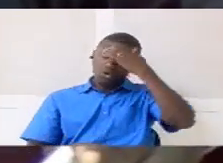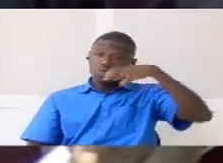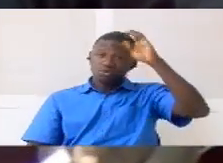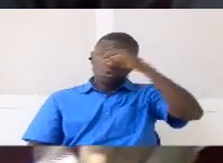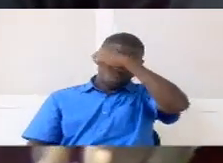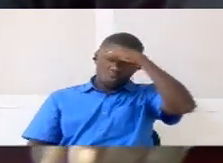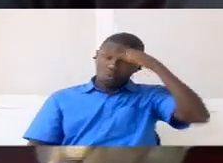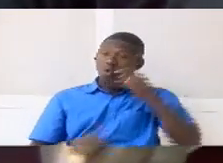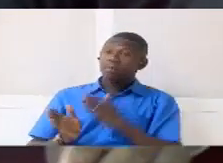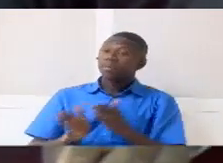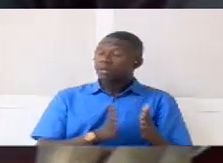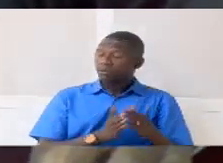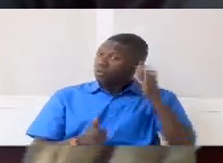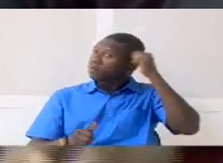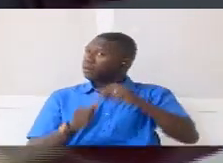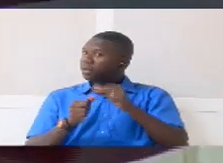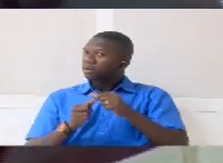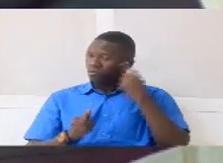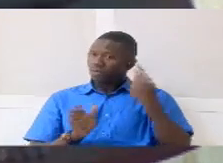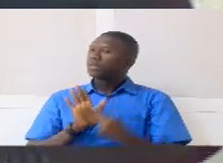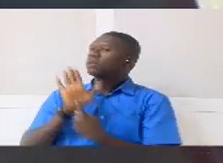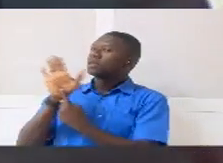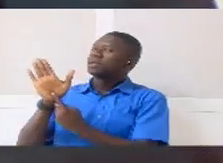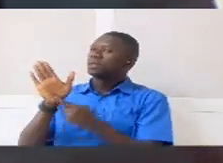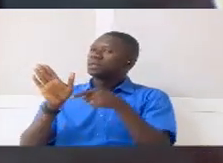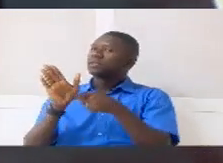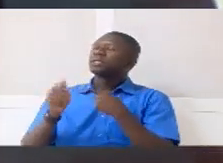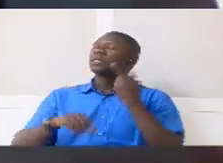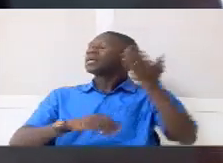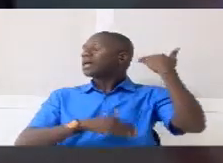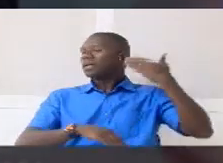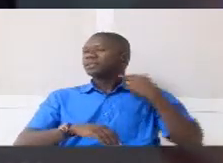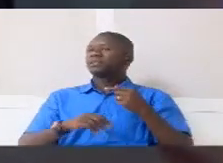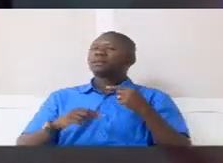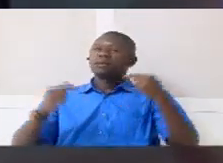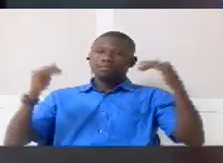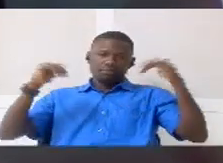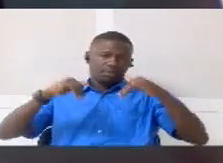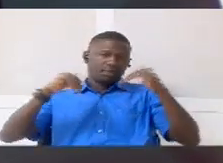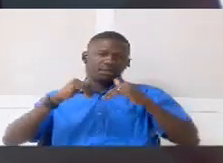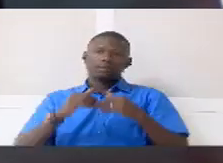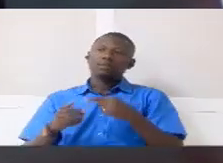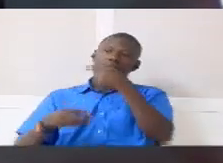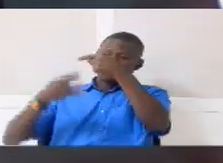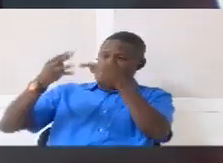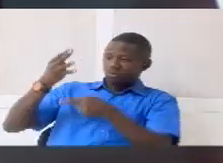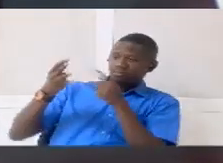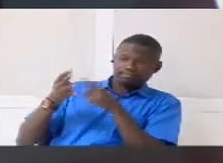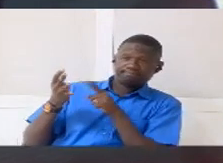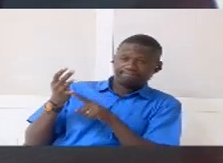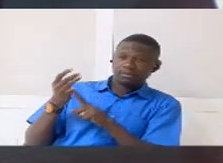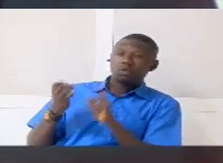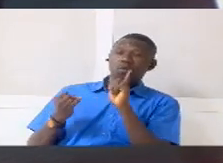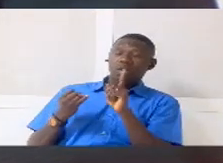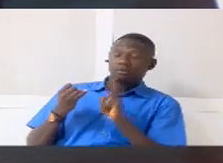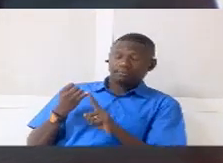you will recall that we had indicated this during the last session, they include the following.